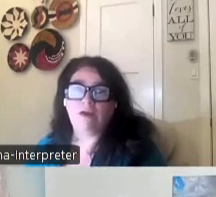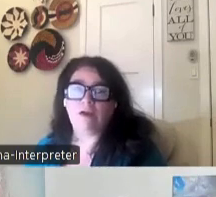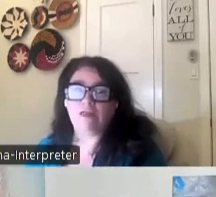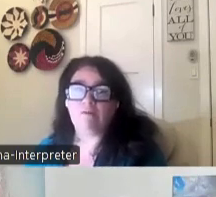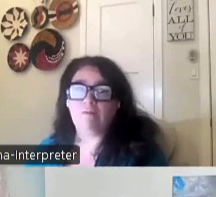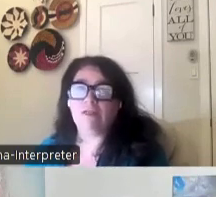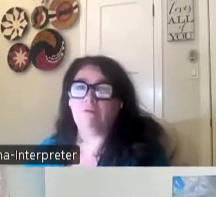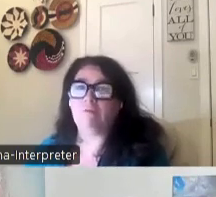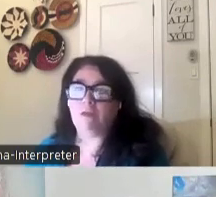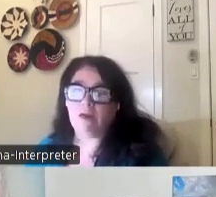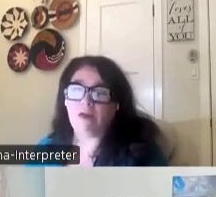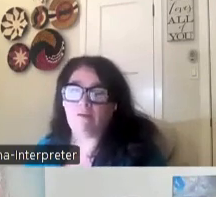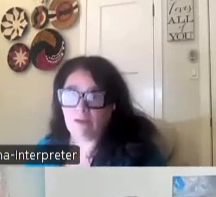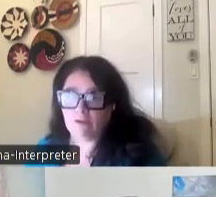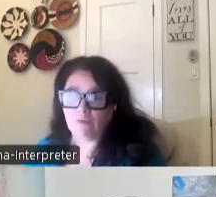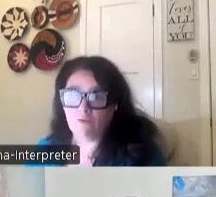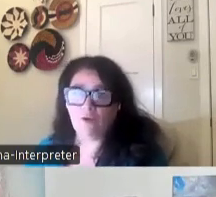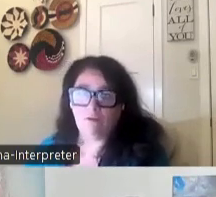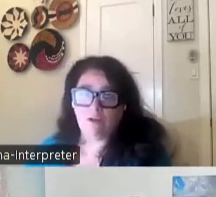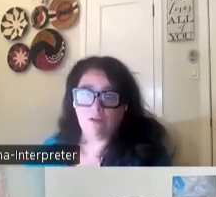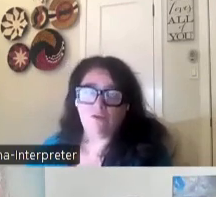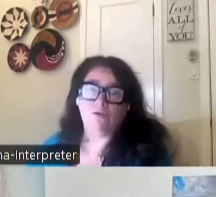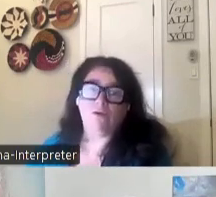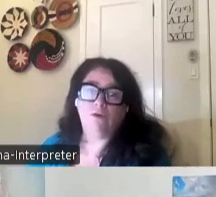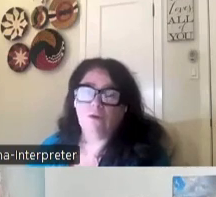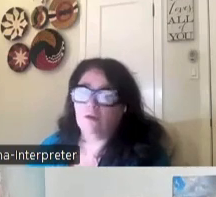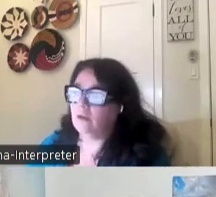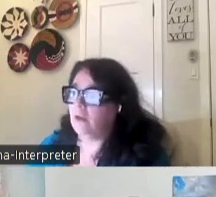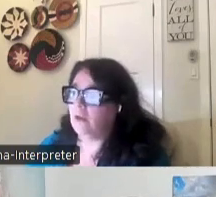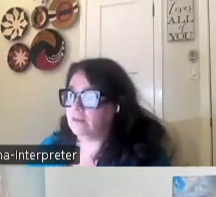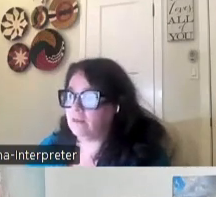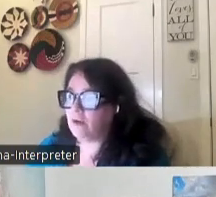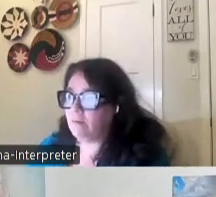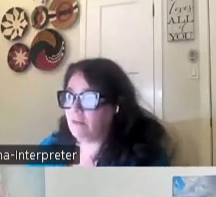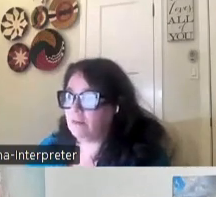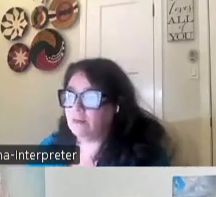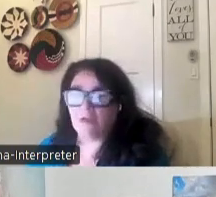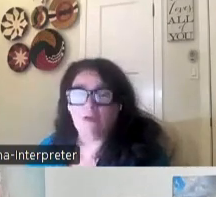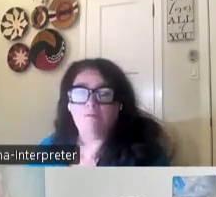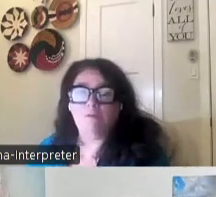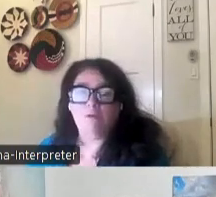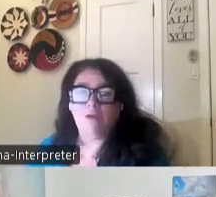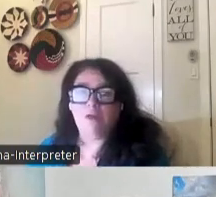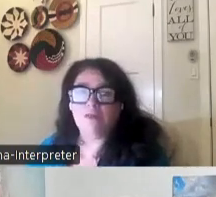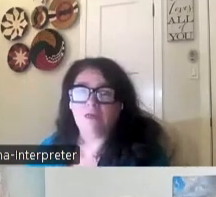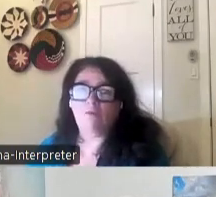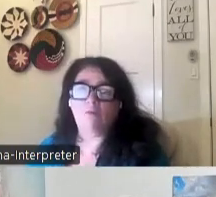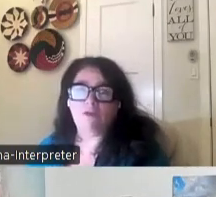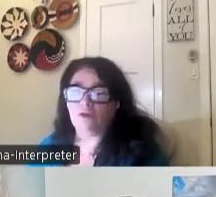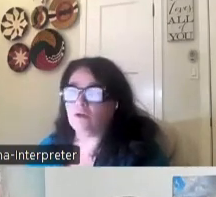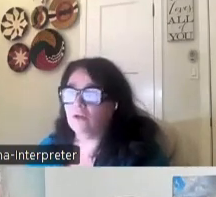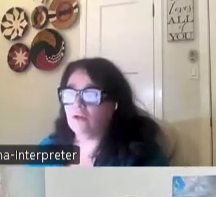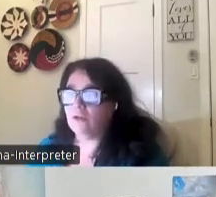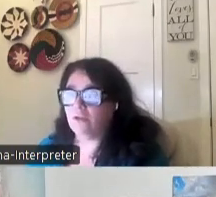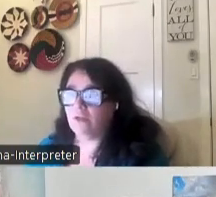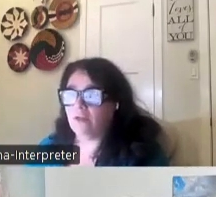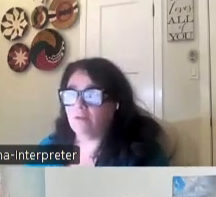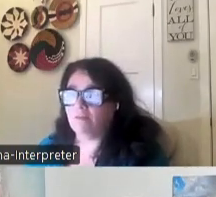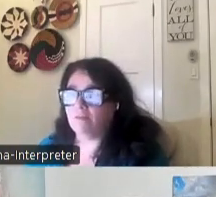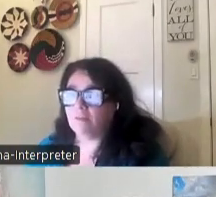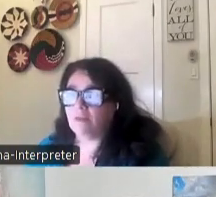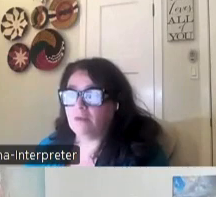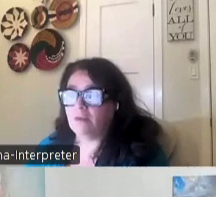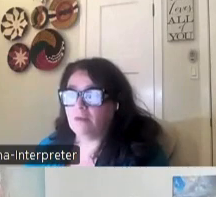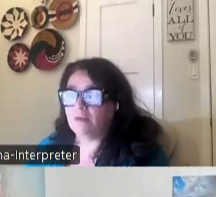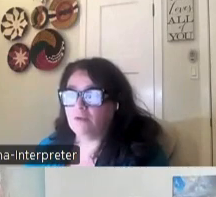20th century. And in addition to that increase in moisture variability, we also have a strong trend towards more frequent and